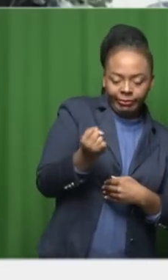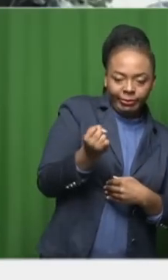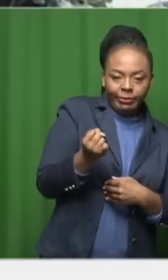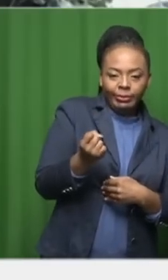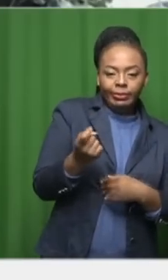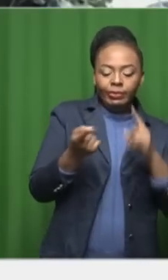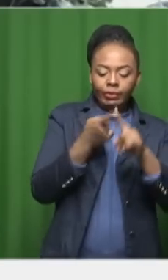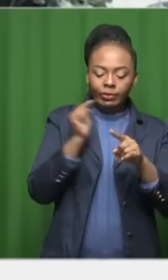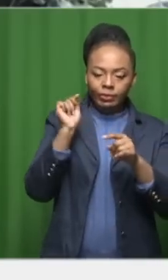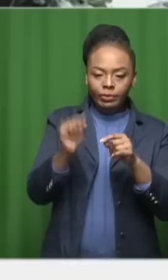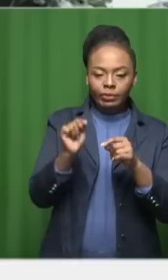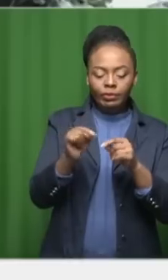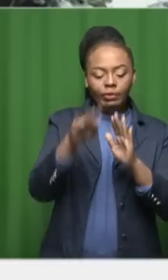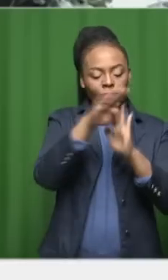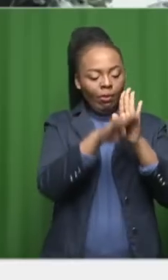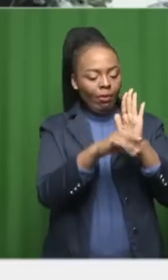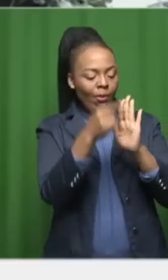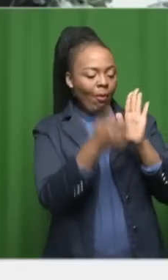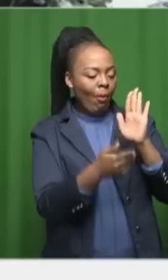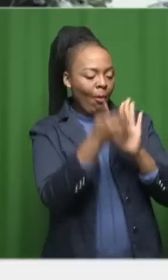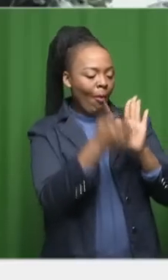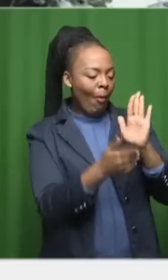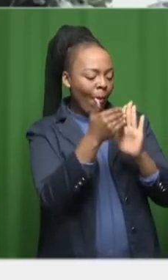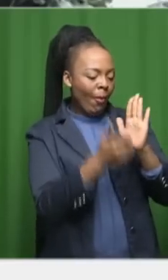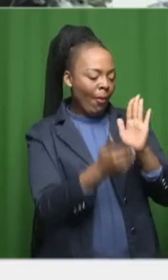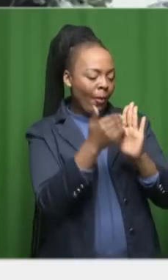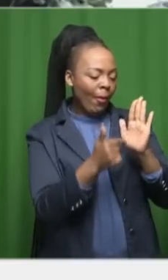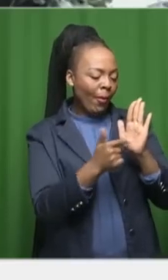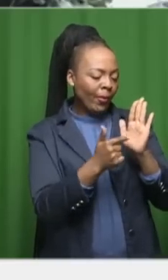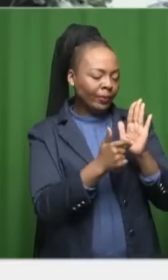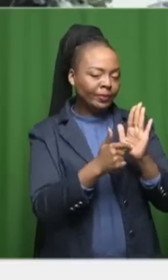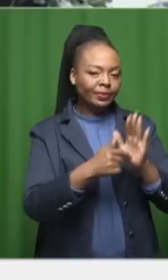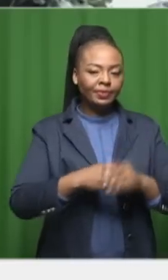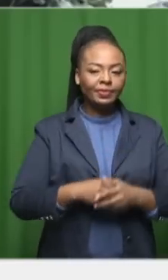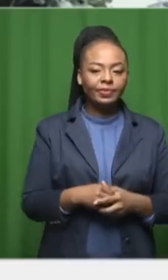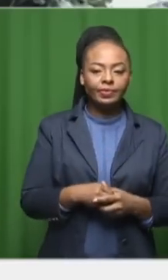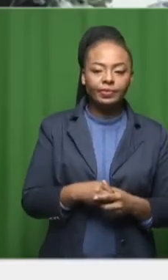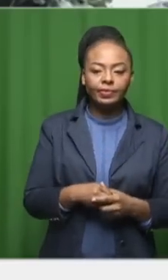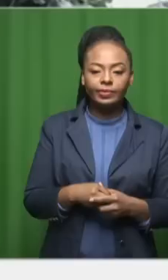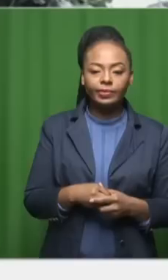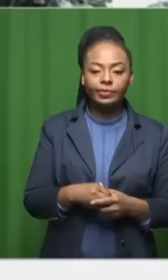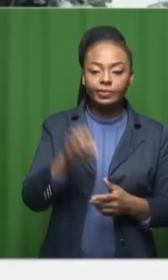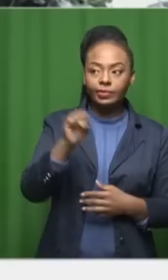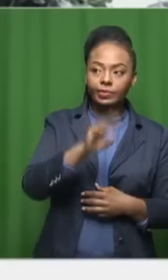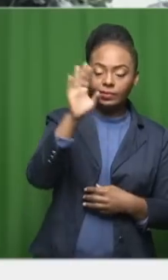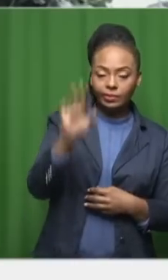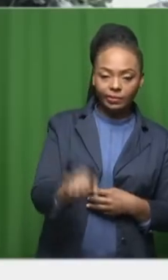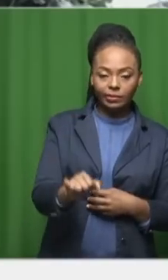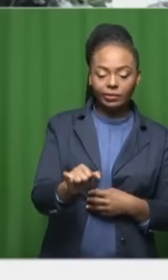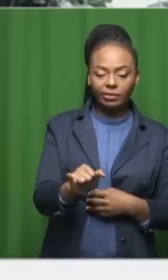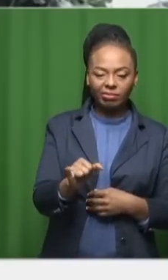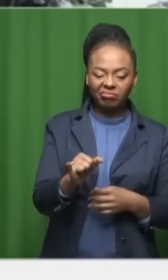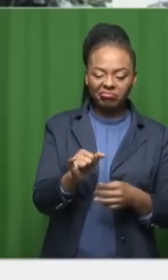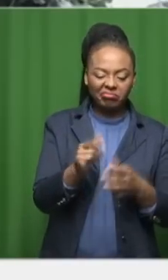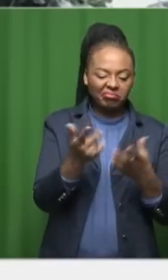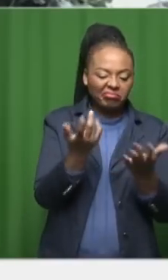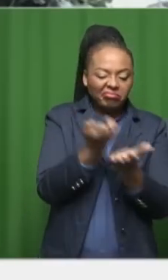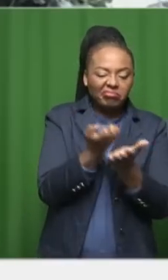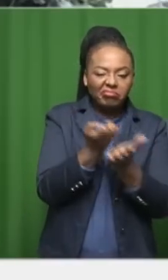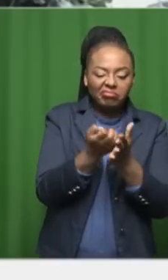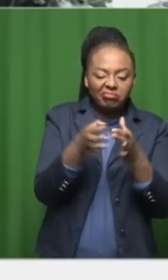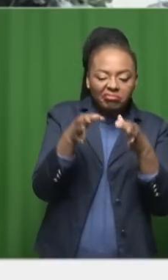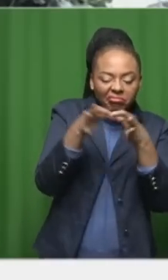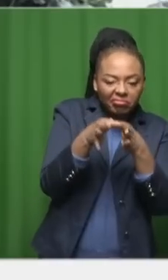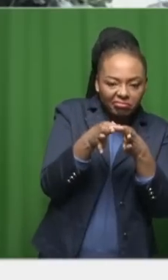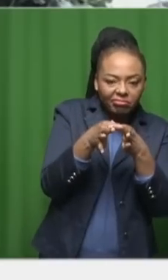these programs. So my sense is that South Africa is a small economy playing